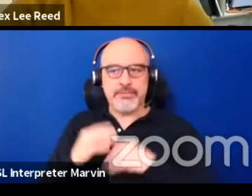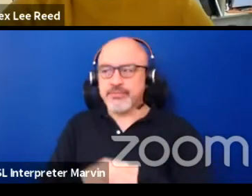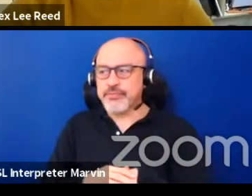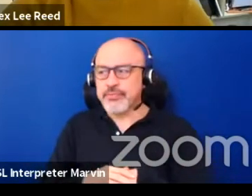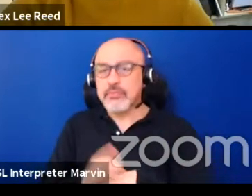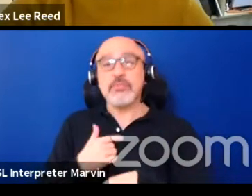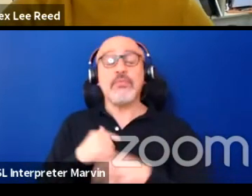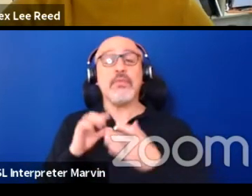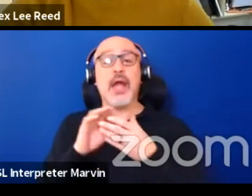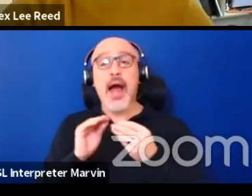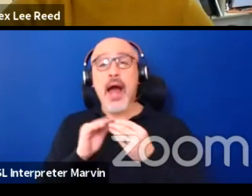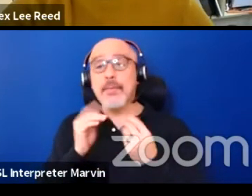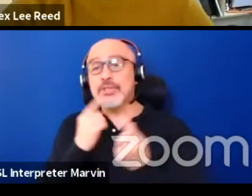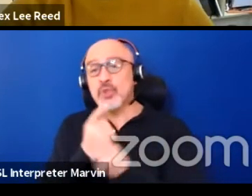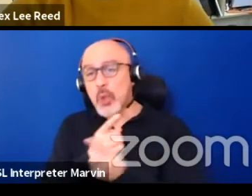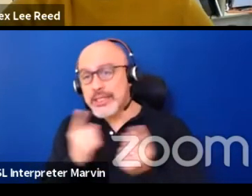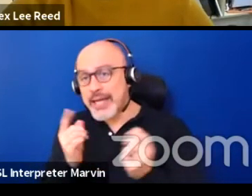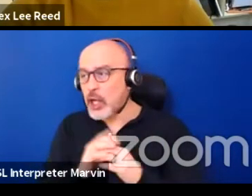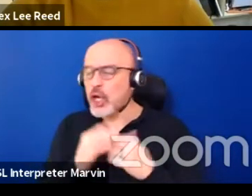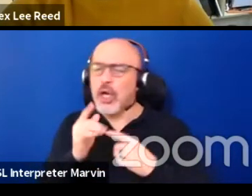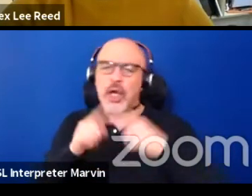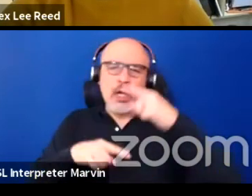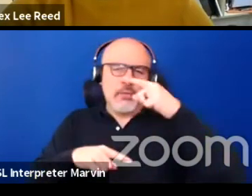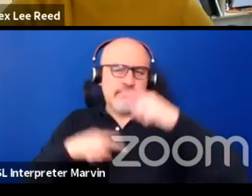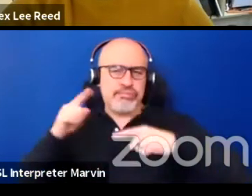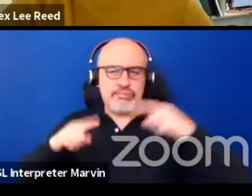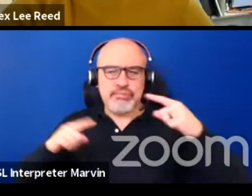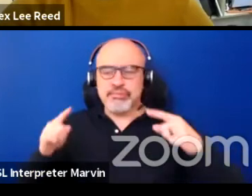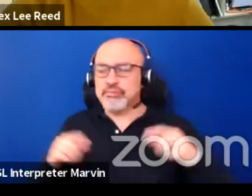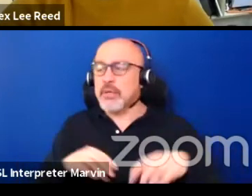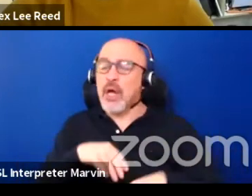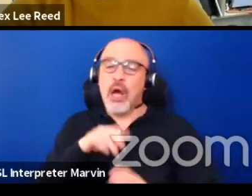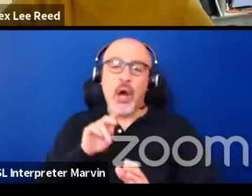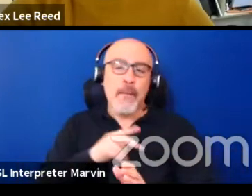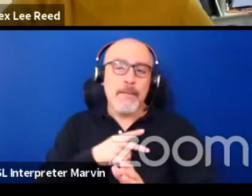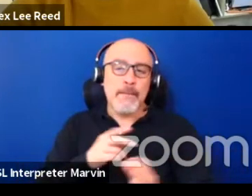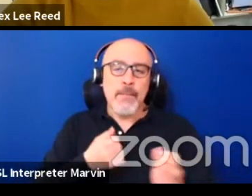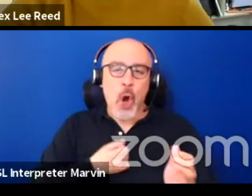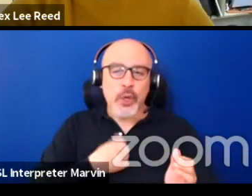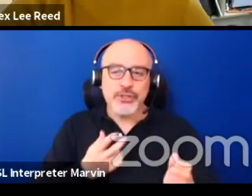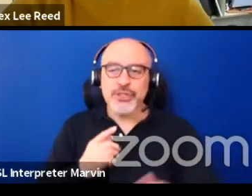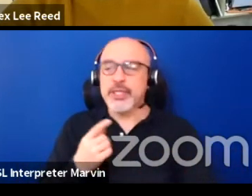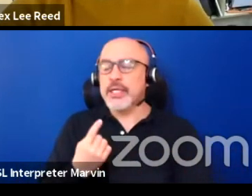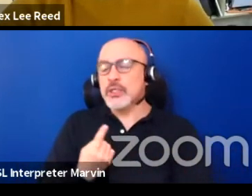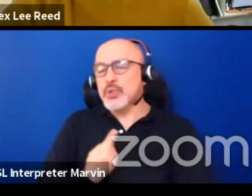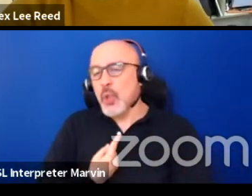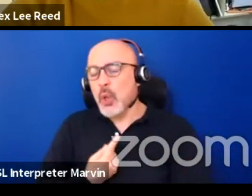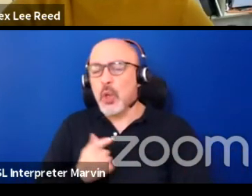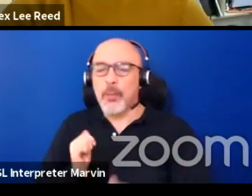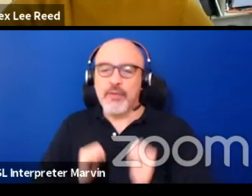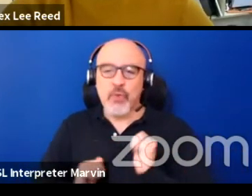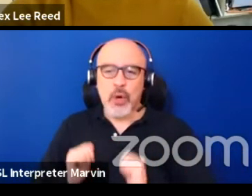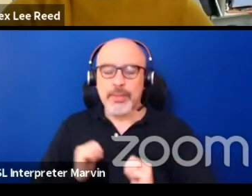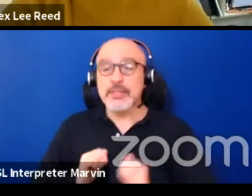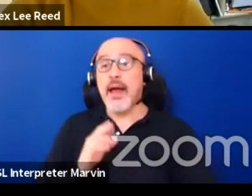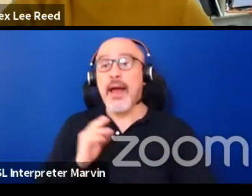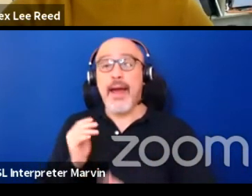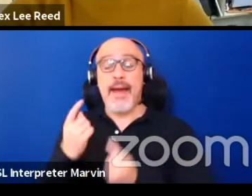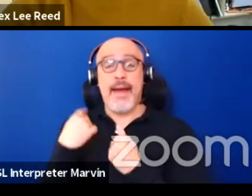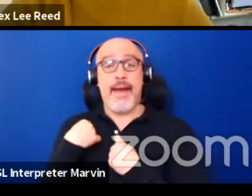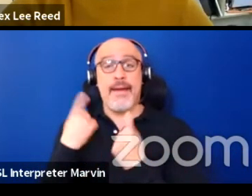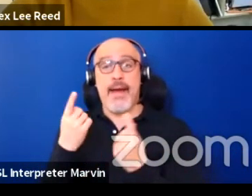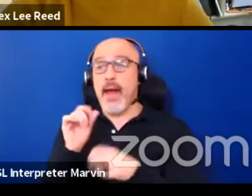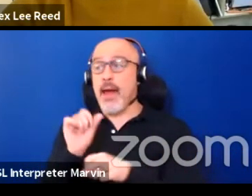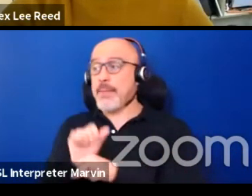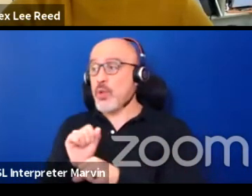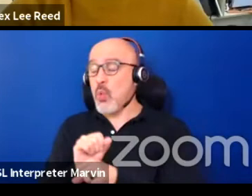storyteller. I do it in various genres, from poetry to solo performance. And I've been working in